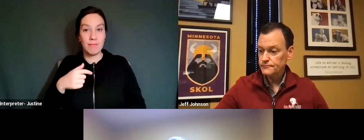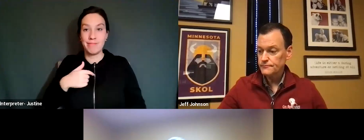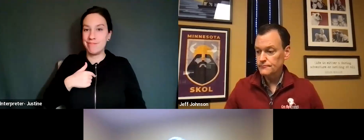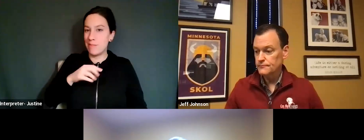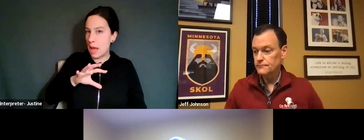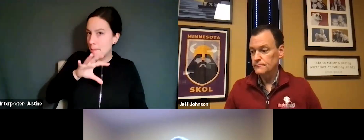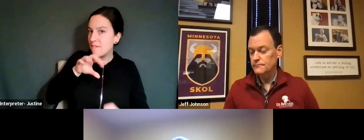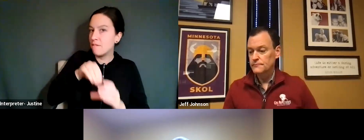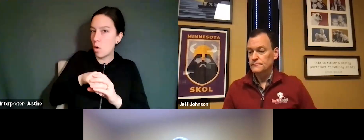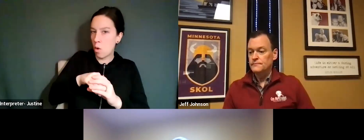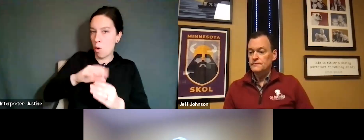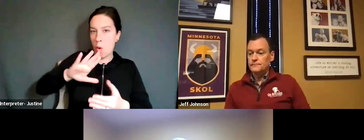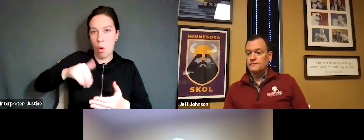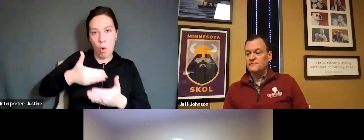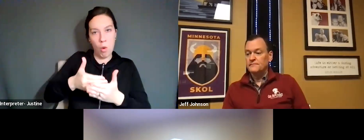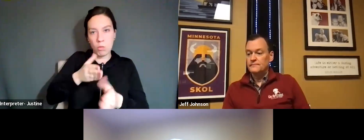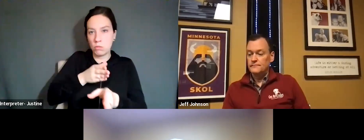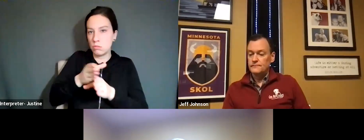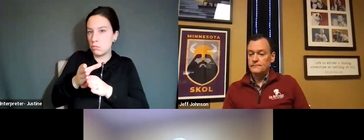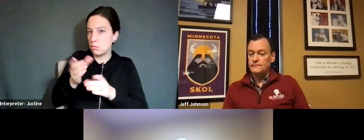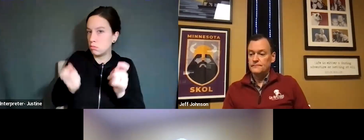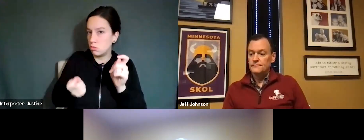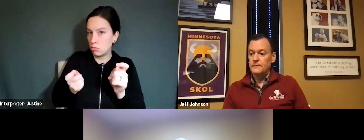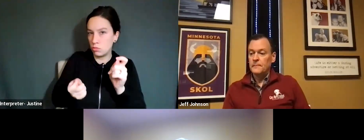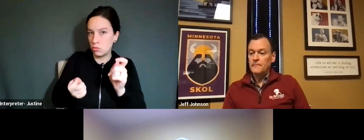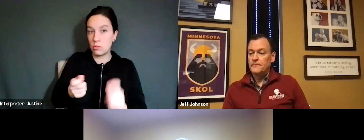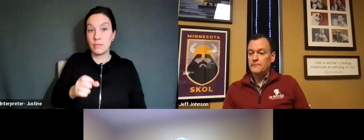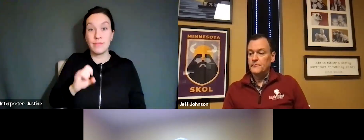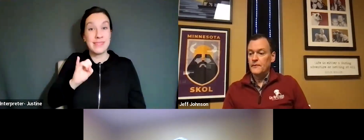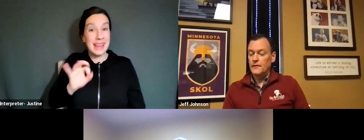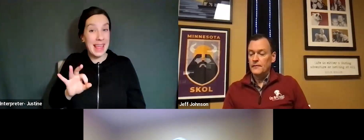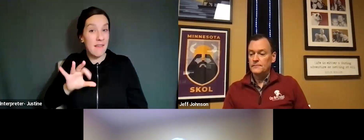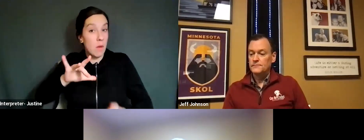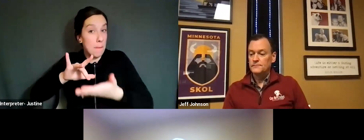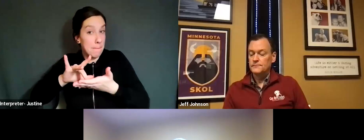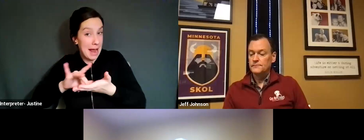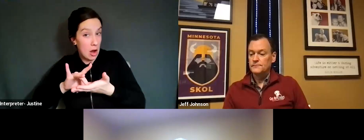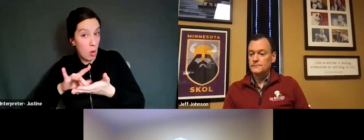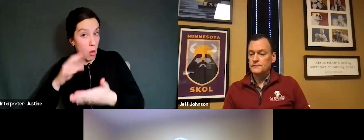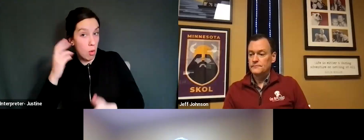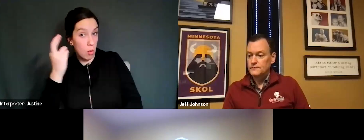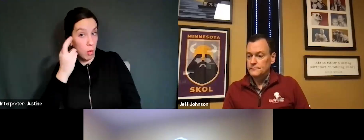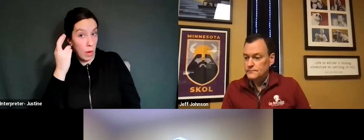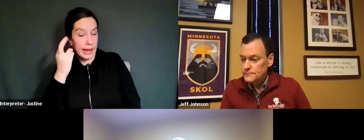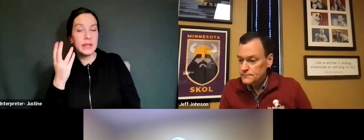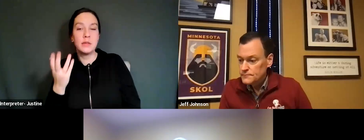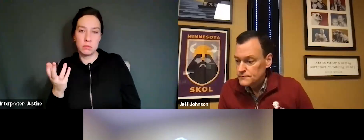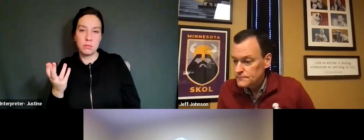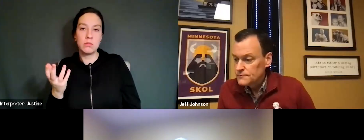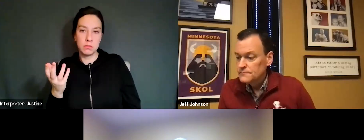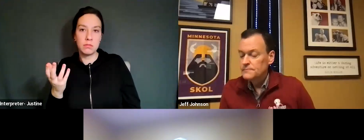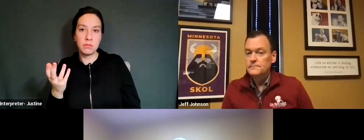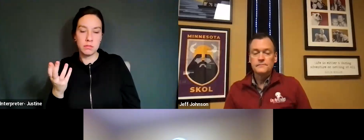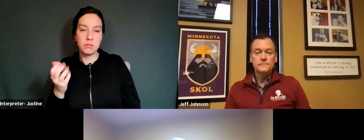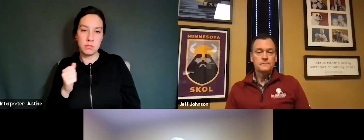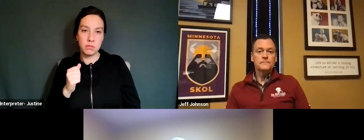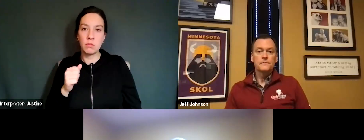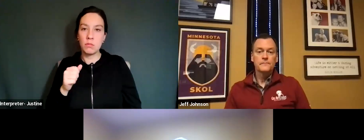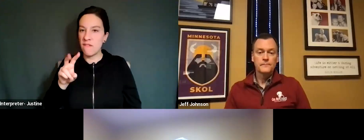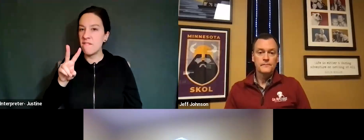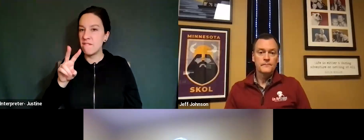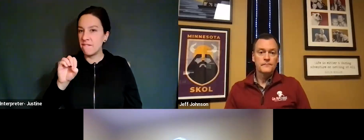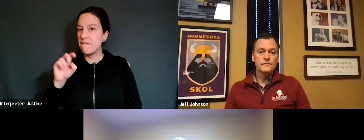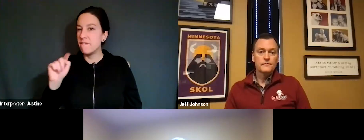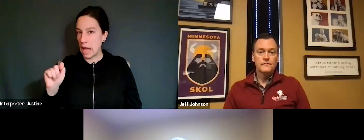every career change decision as well. If it's a medical-based decision, then we're going to get our vet tech involved,